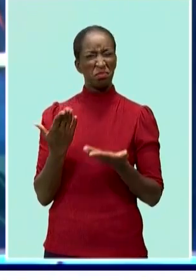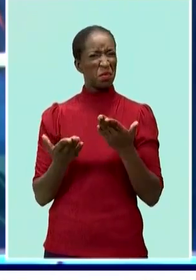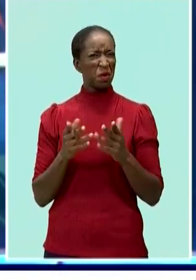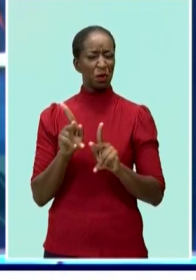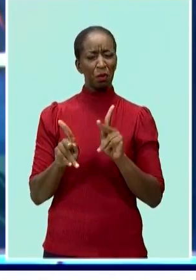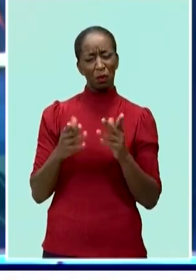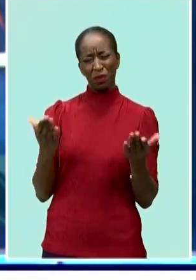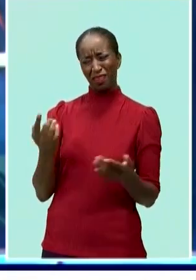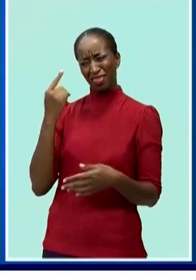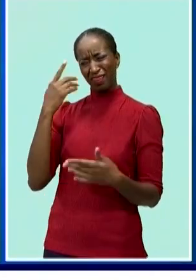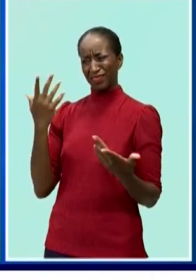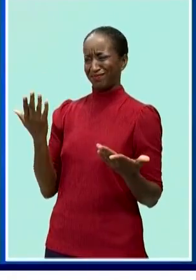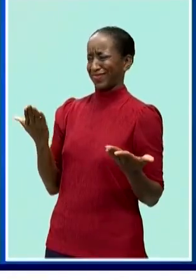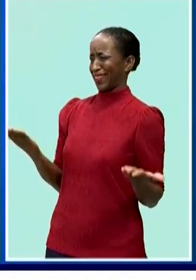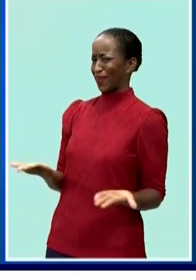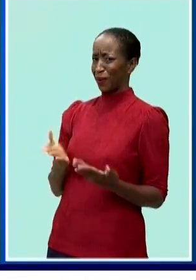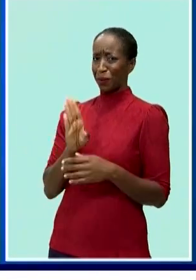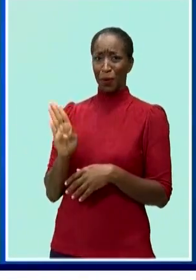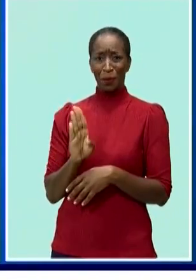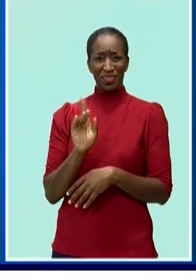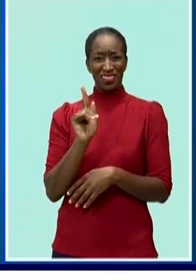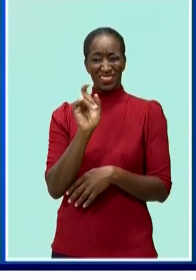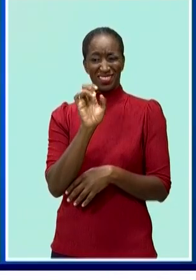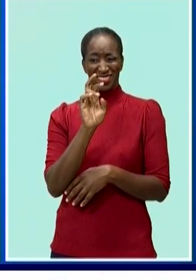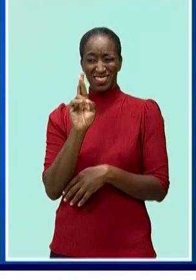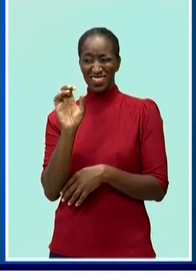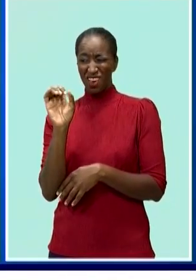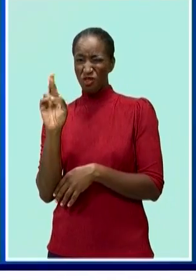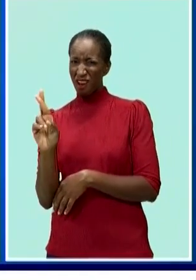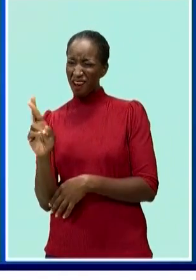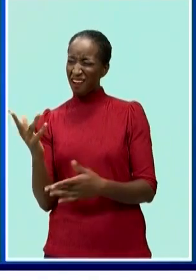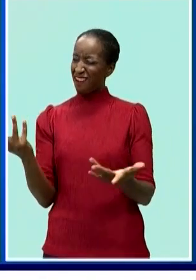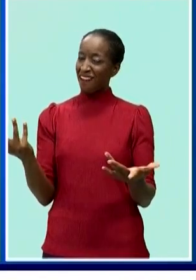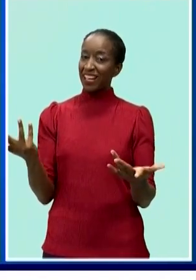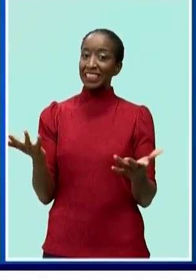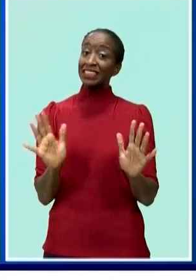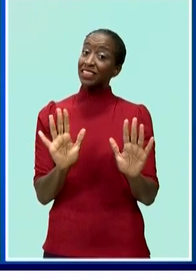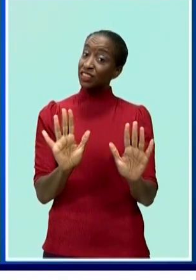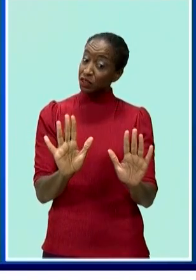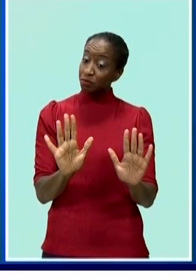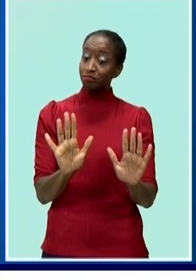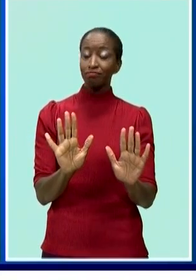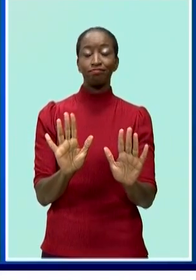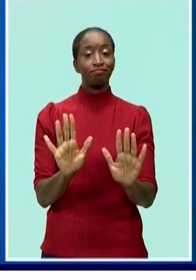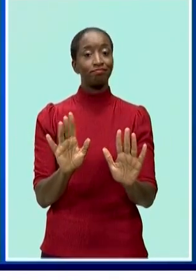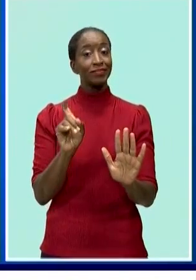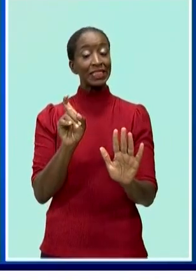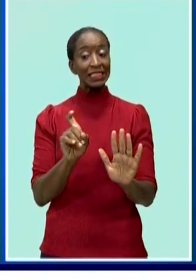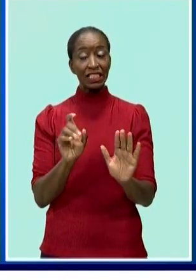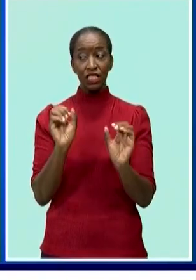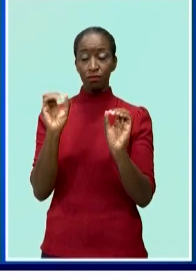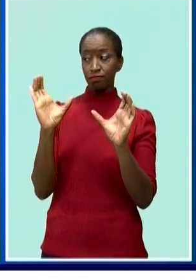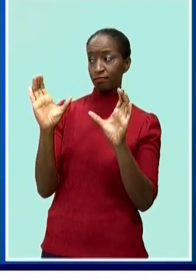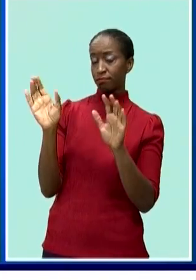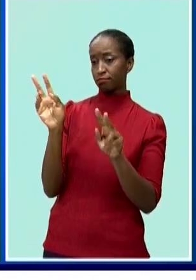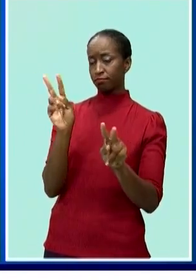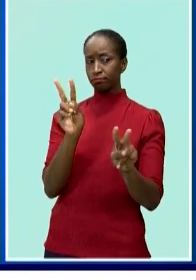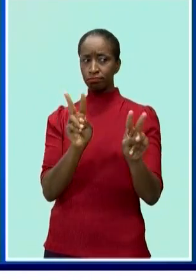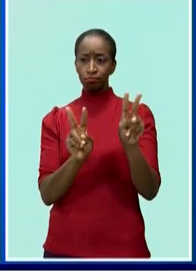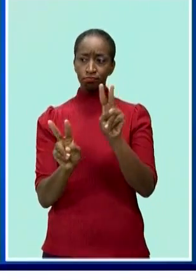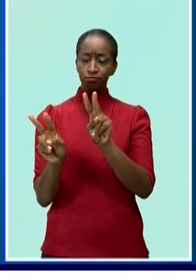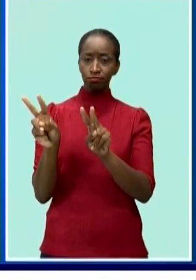guarded. Lest Barbadians feel that all this talk about anti-terrorism